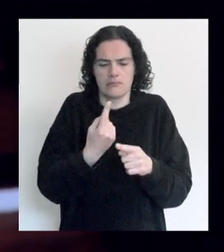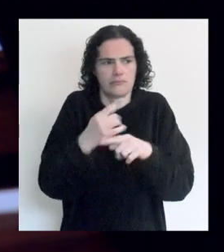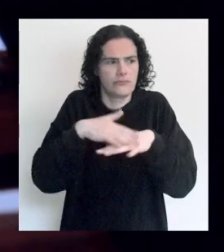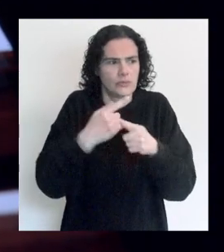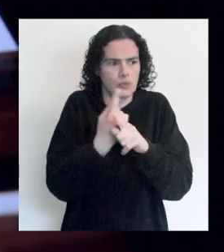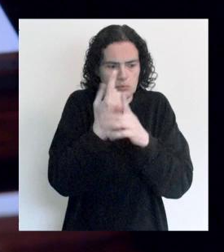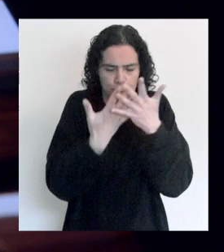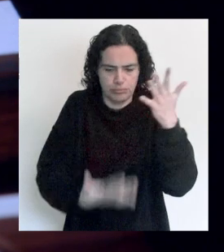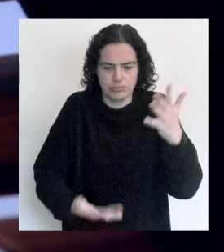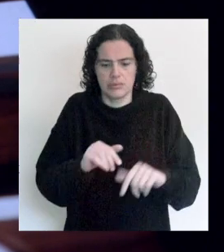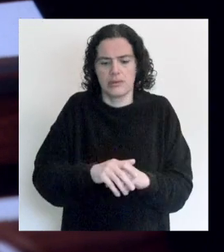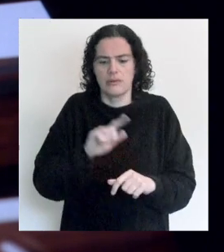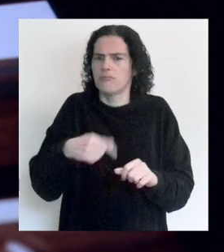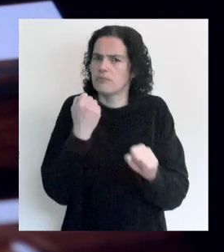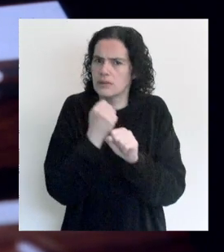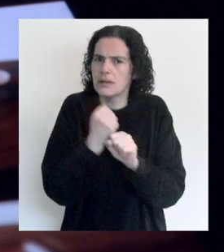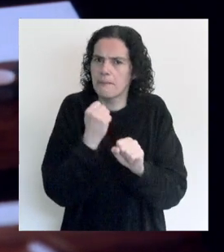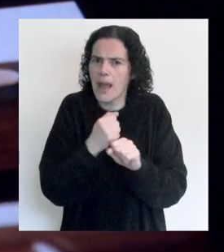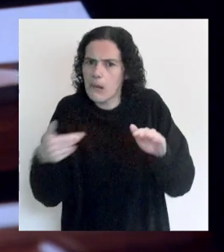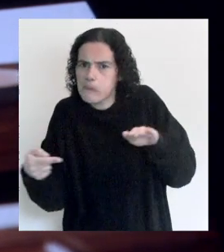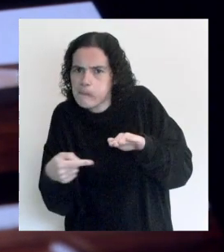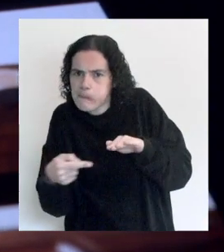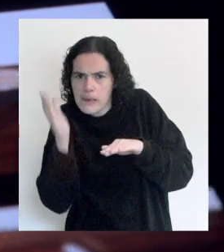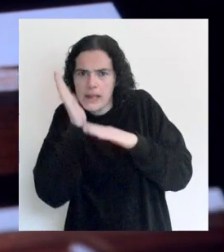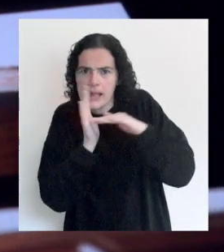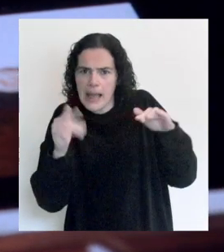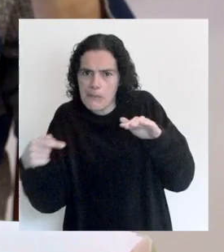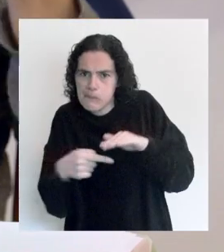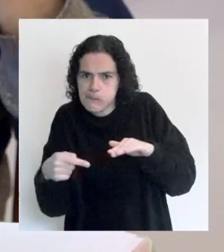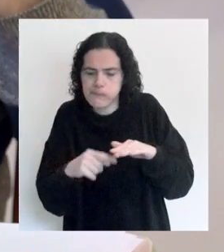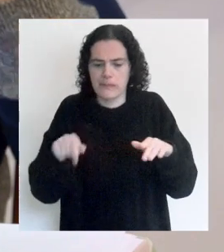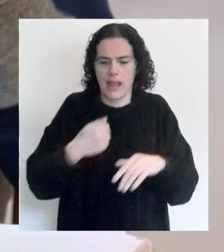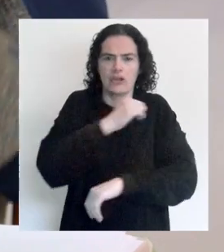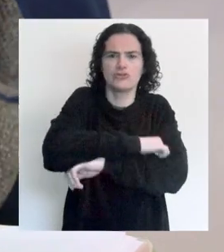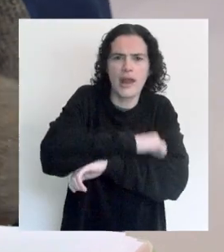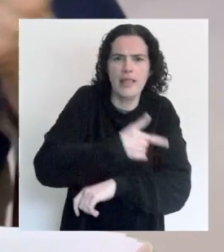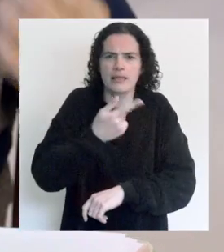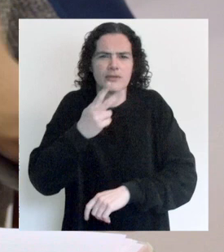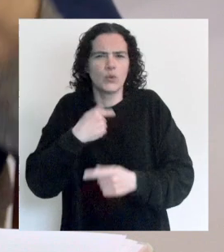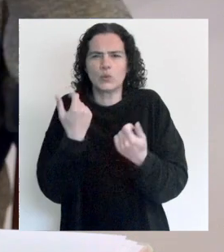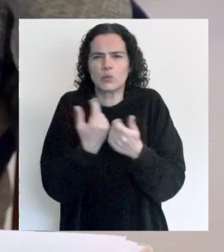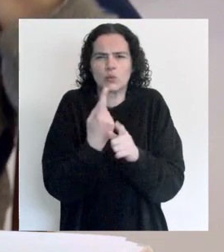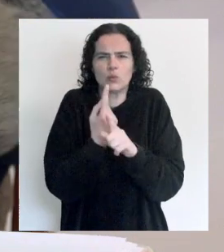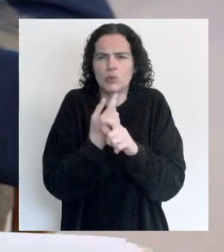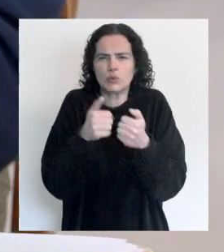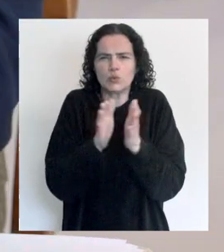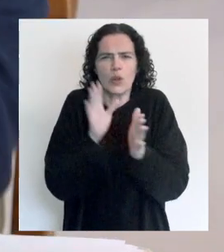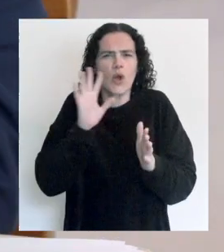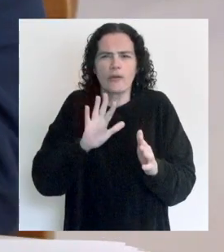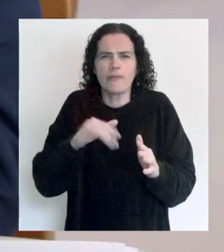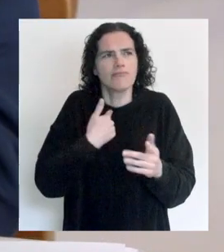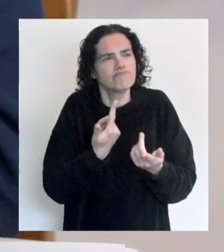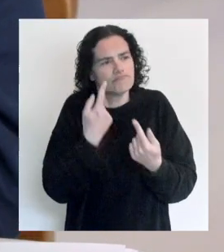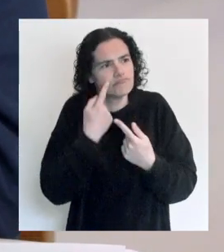Förster. We had works under the bed. We had the window, the television, like every aspect of the hotel